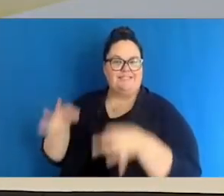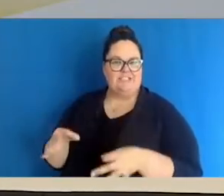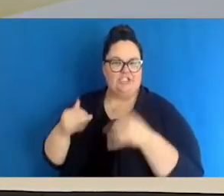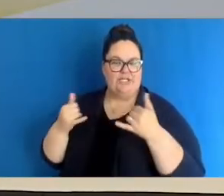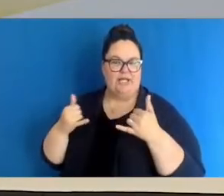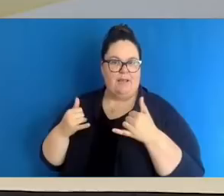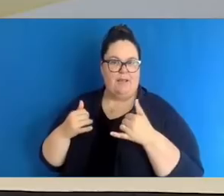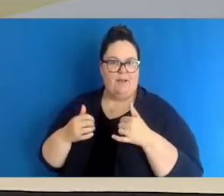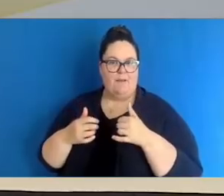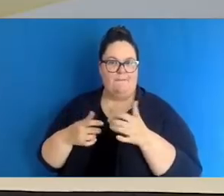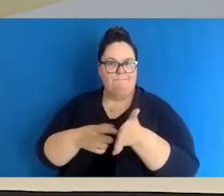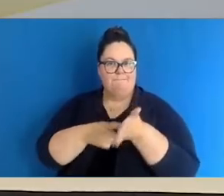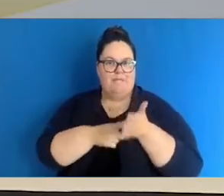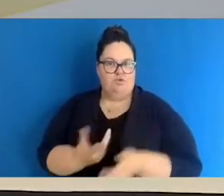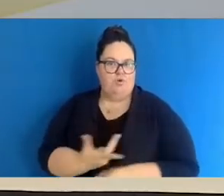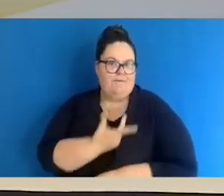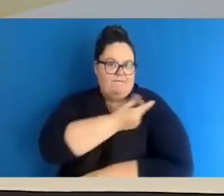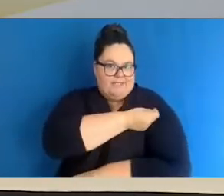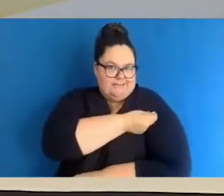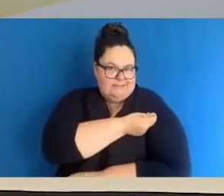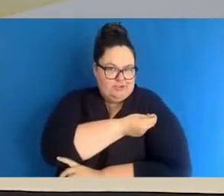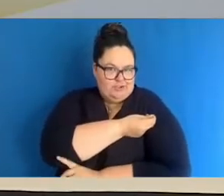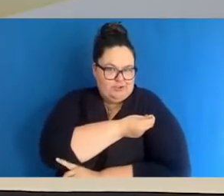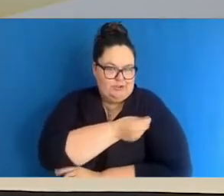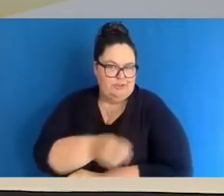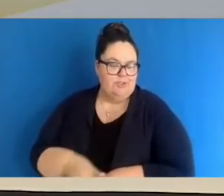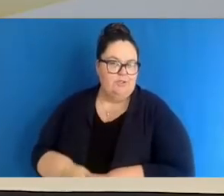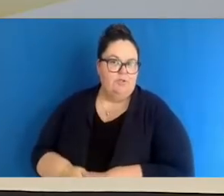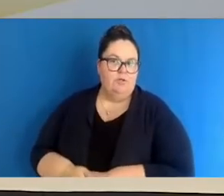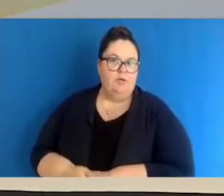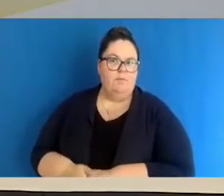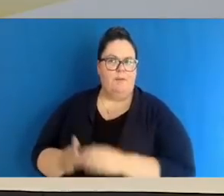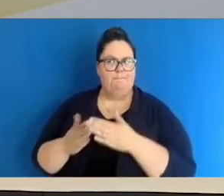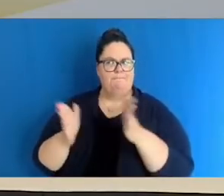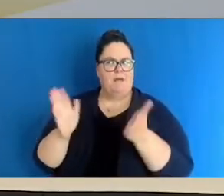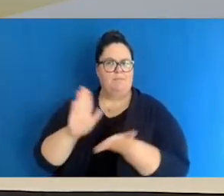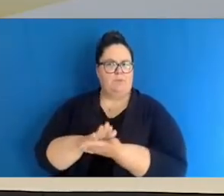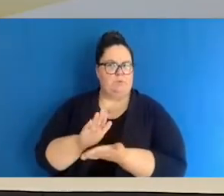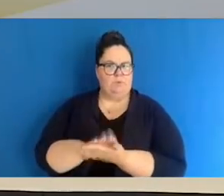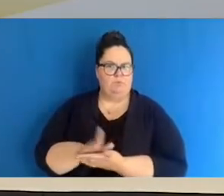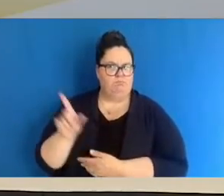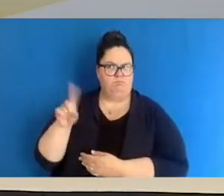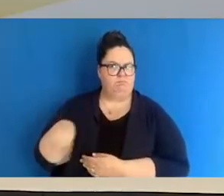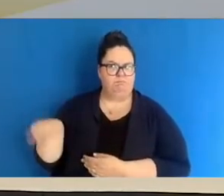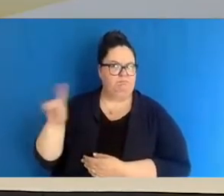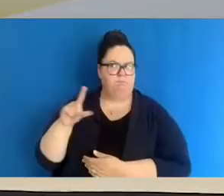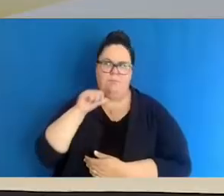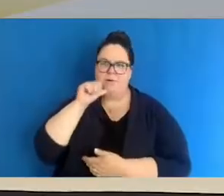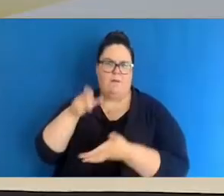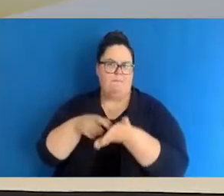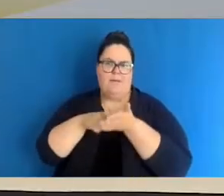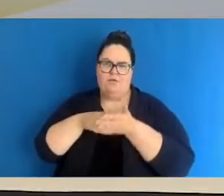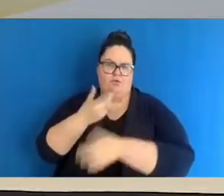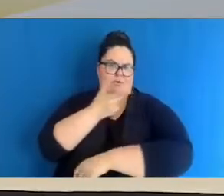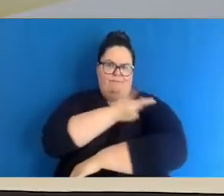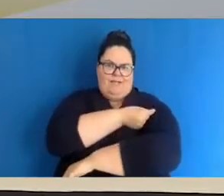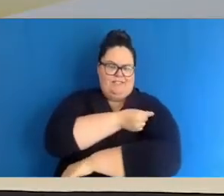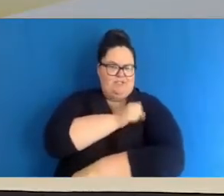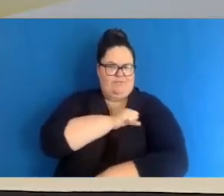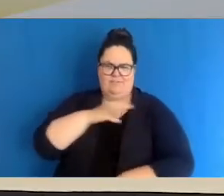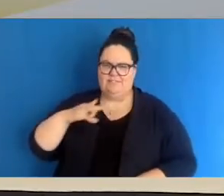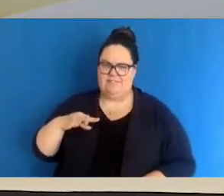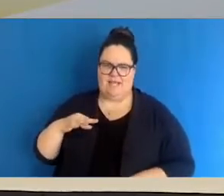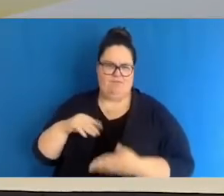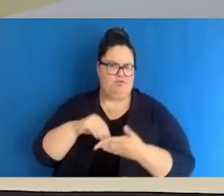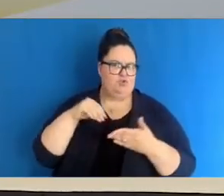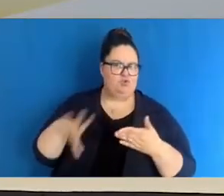mandatory vaccinations, yet we heard yesterday that our public schools branch is not going with mandatory vaccinations of its staff or its